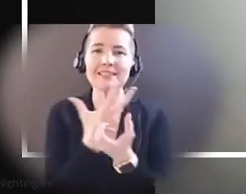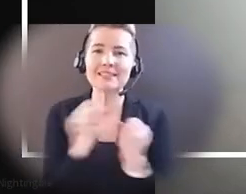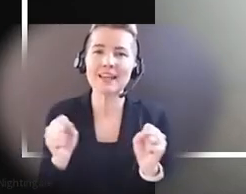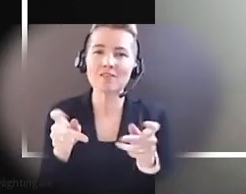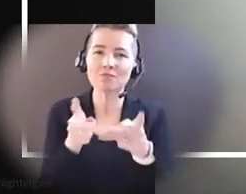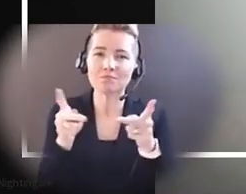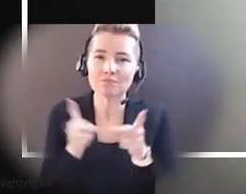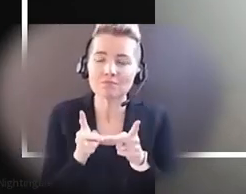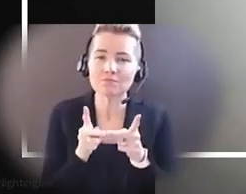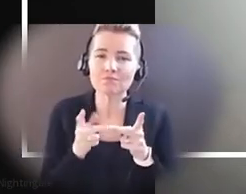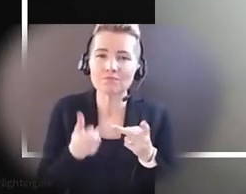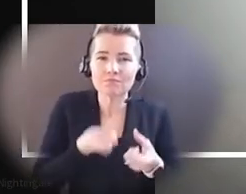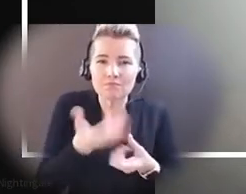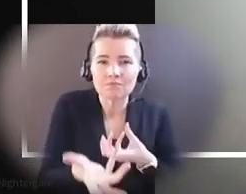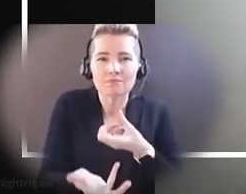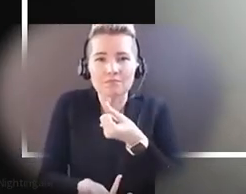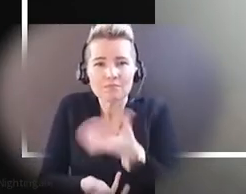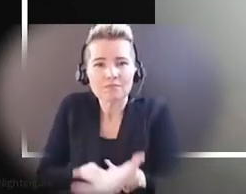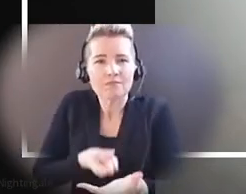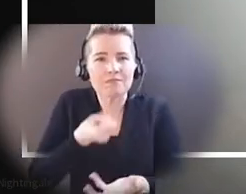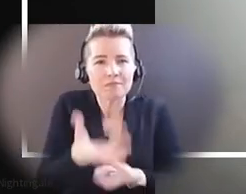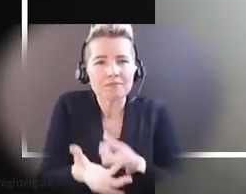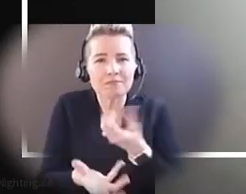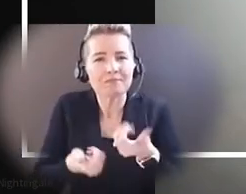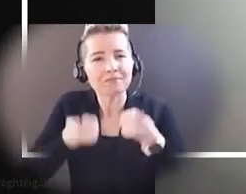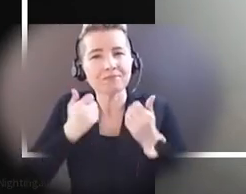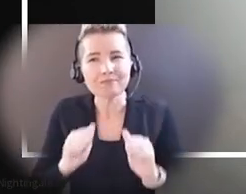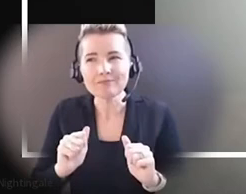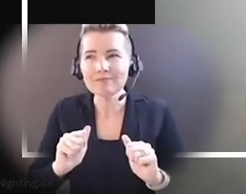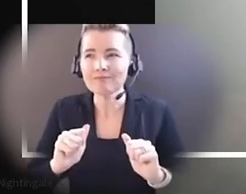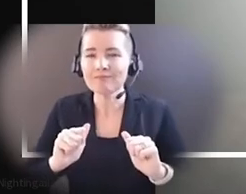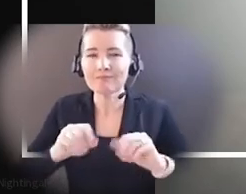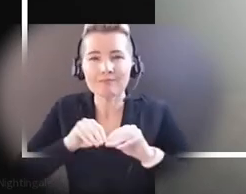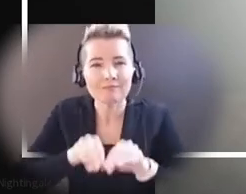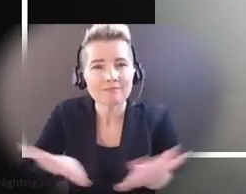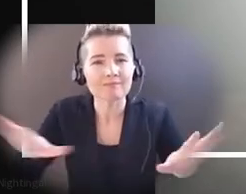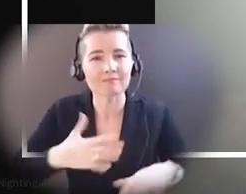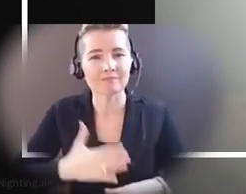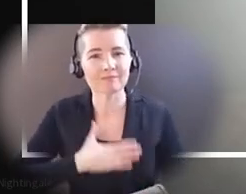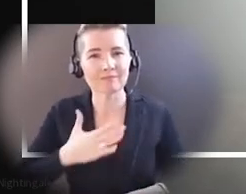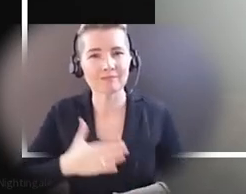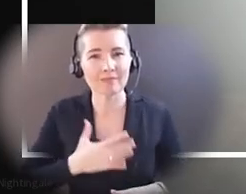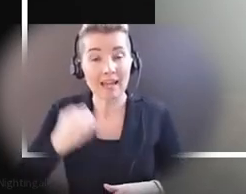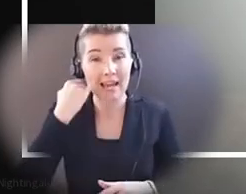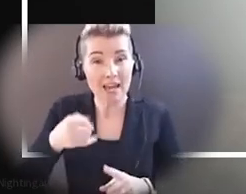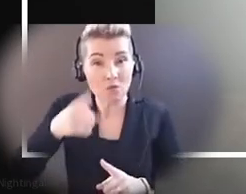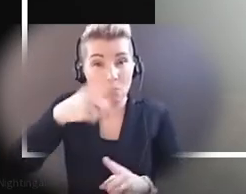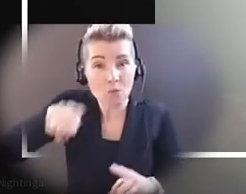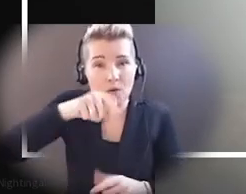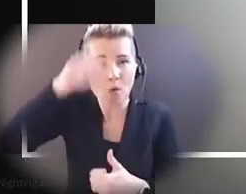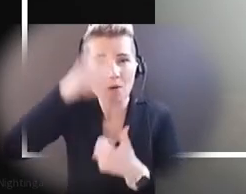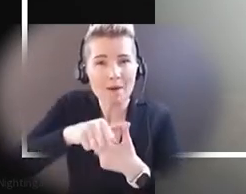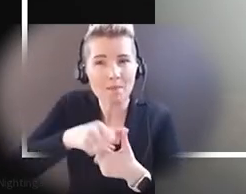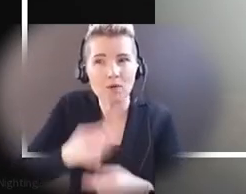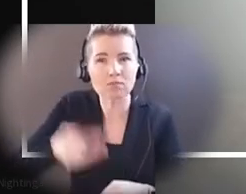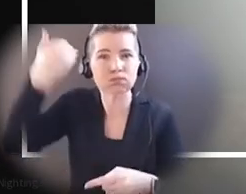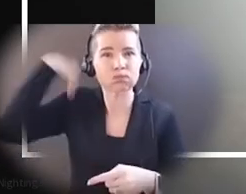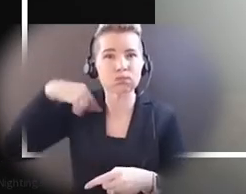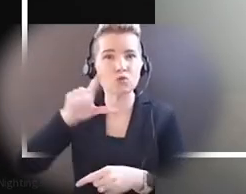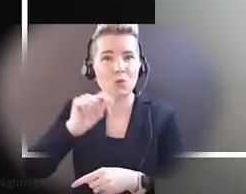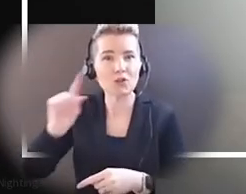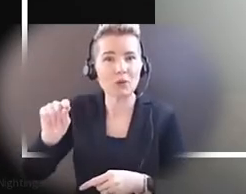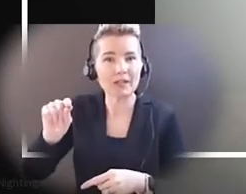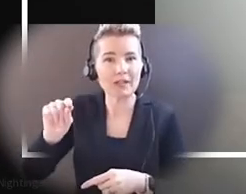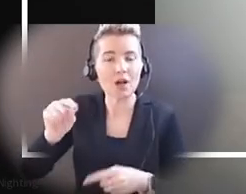a beacon of happiness. So that way, when we question what are we going to remember during this time, it is the fact that we